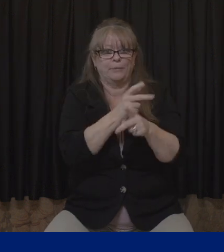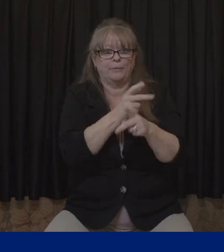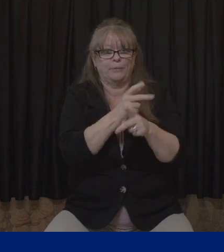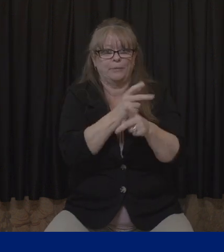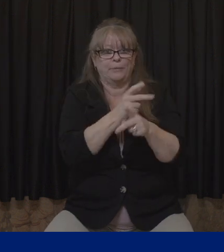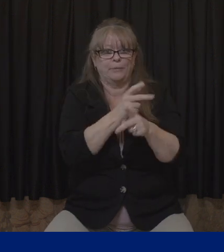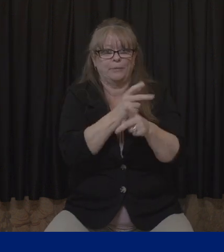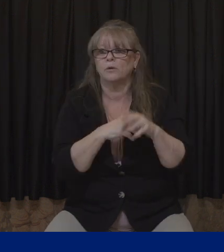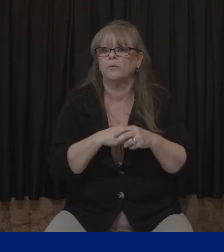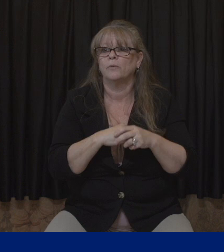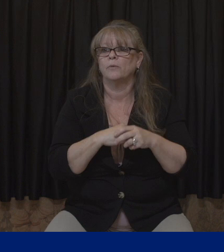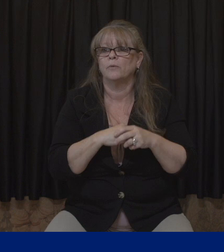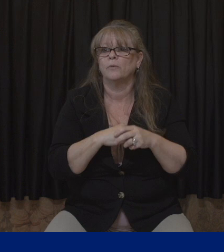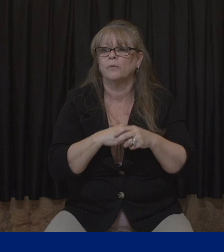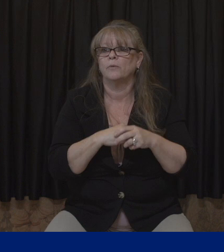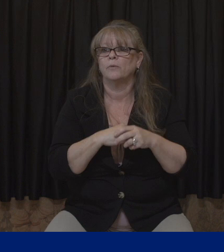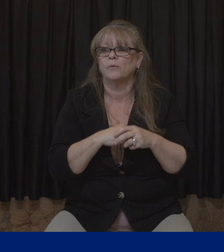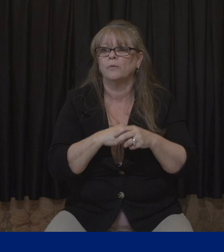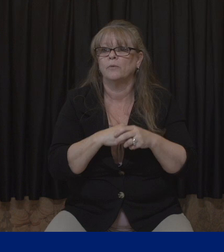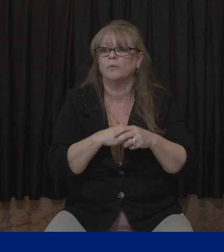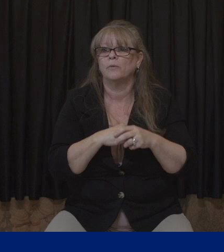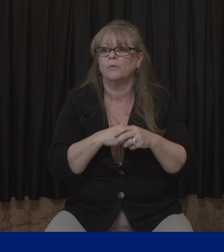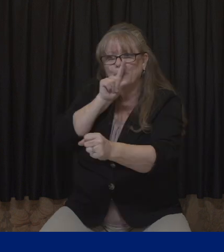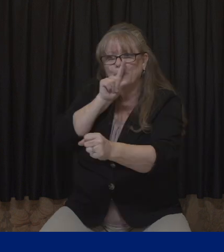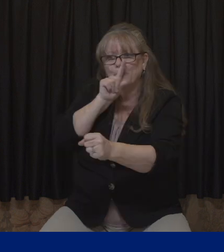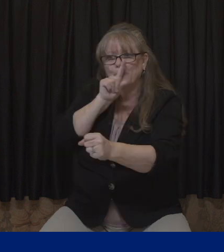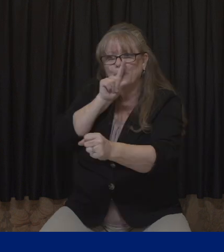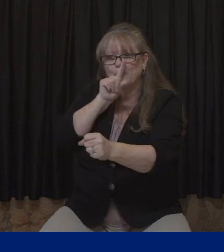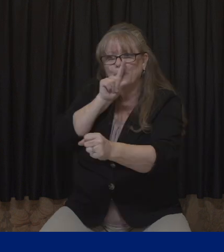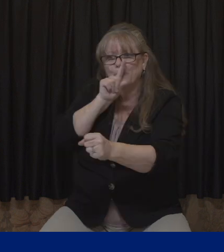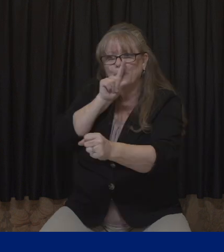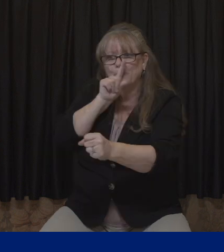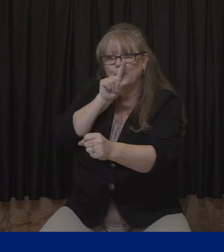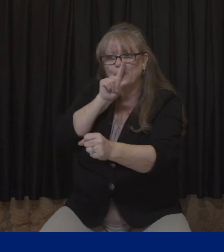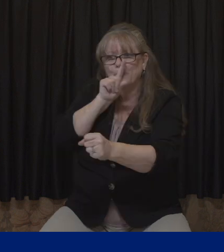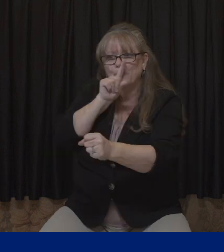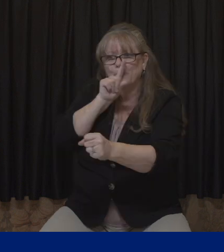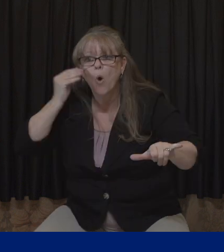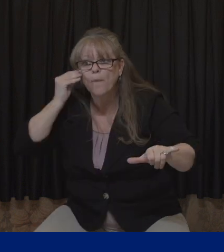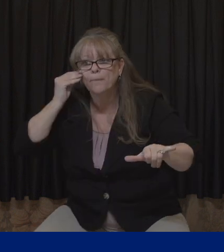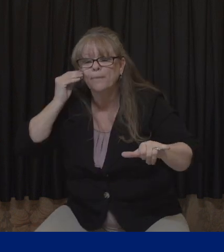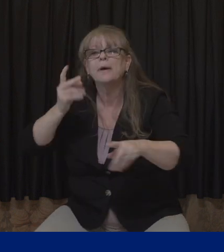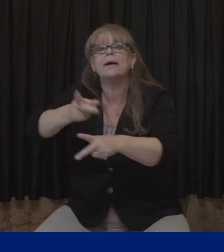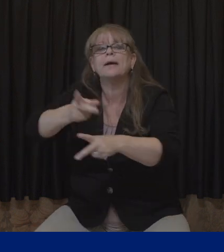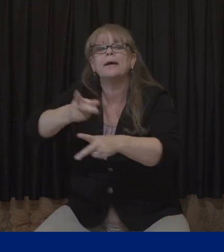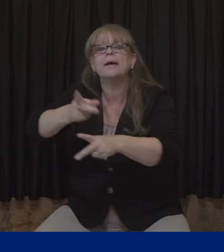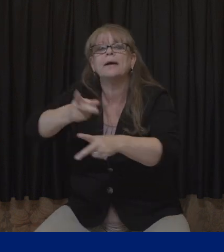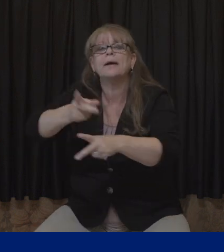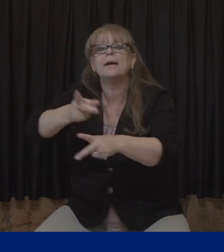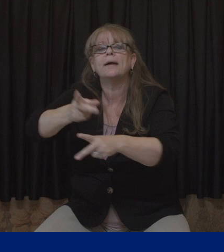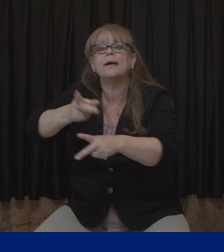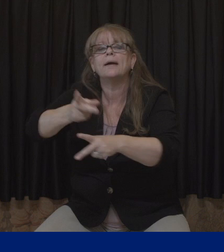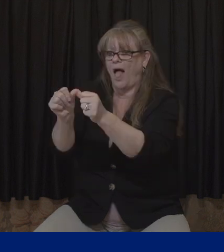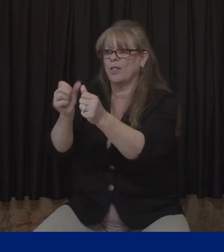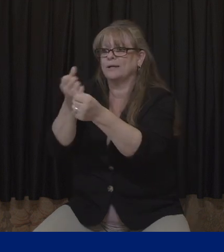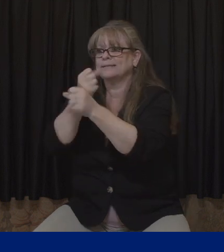home except when absolutely necessary, to practice proper safety protocols, we can move to this new phase, and our hope is to continue to